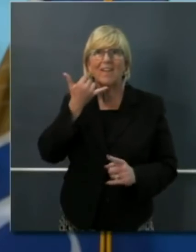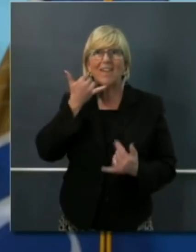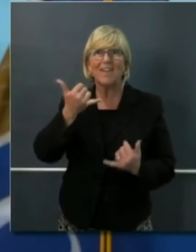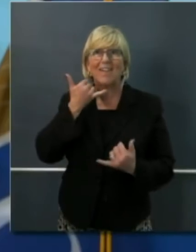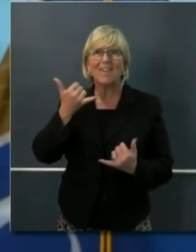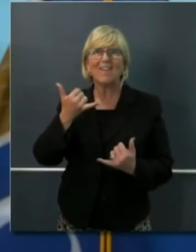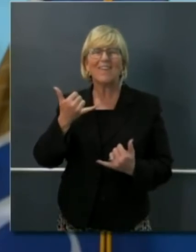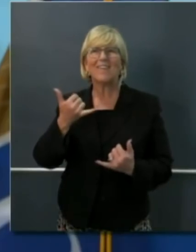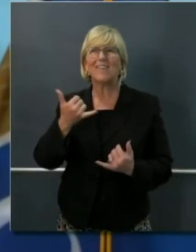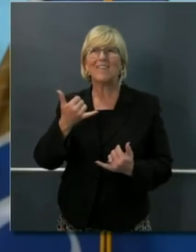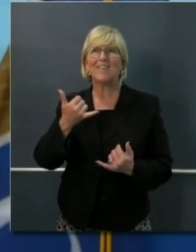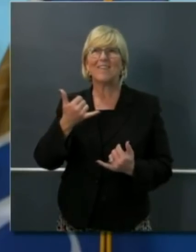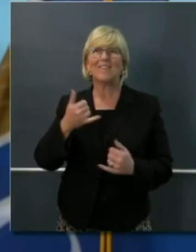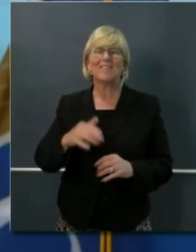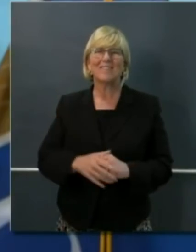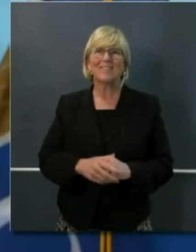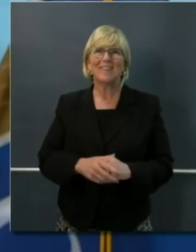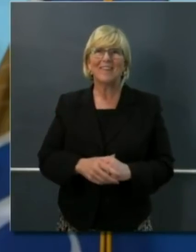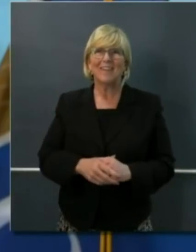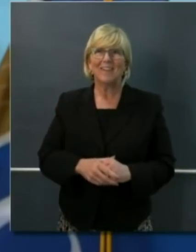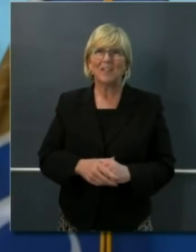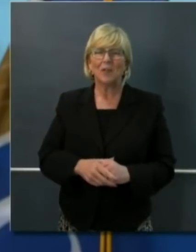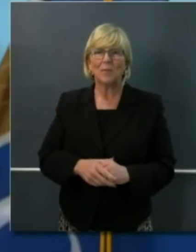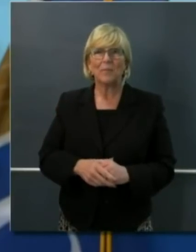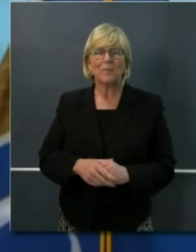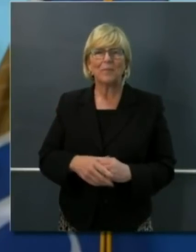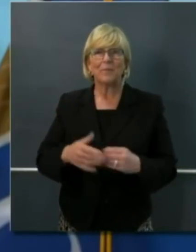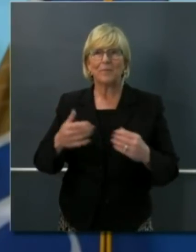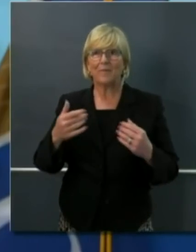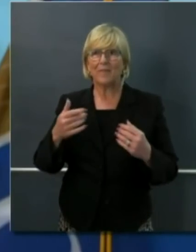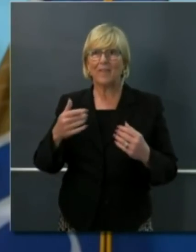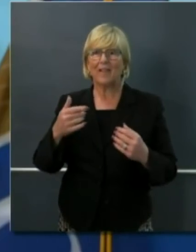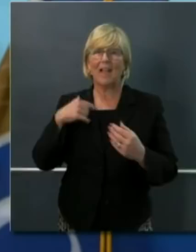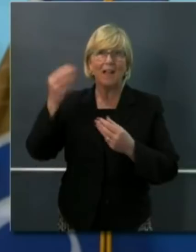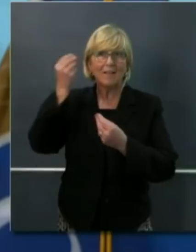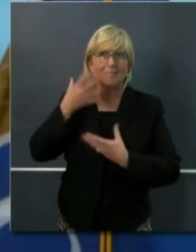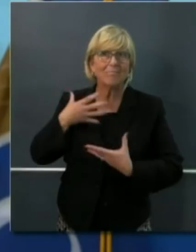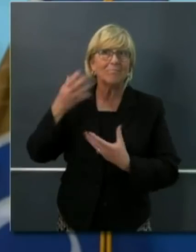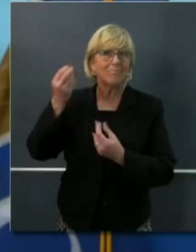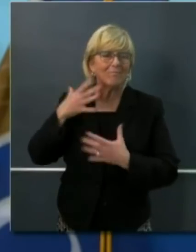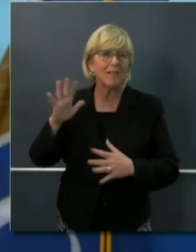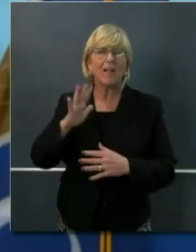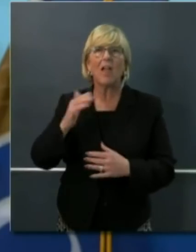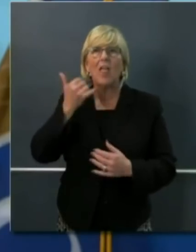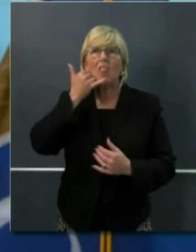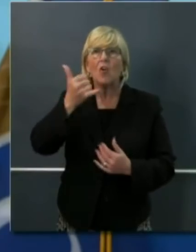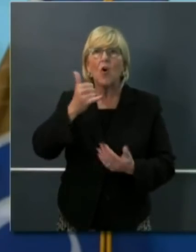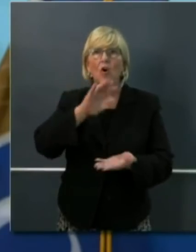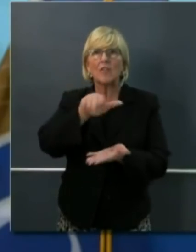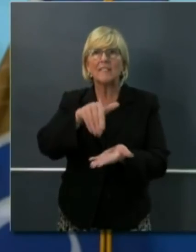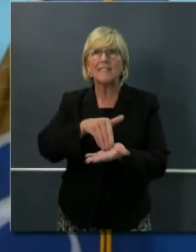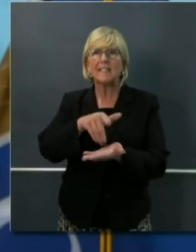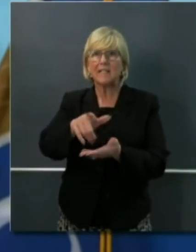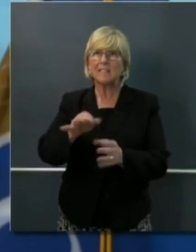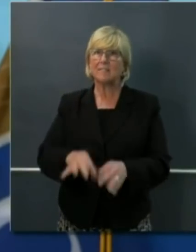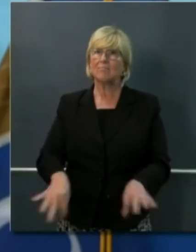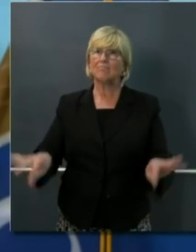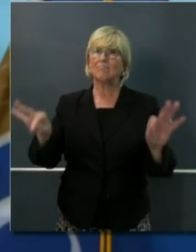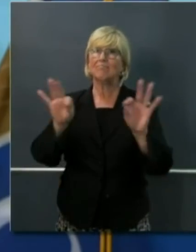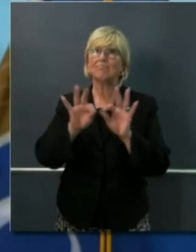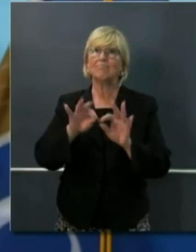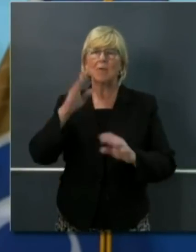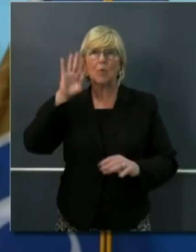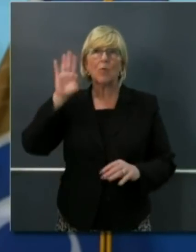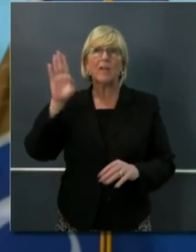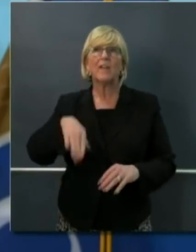center is just one capacity, online components, et cetera, get that information in. But the call centers are profoundly important to people. We recognize